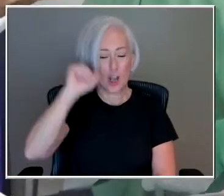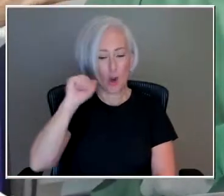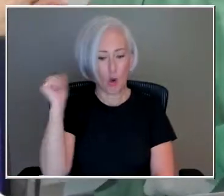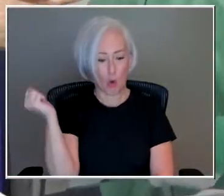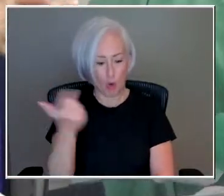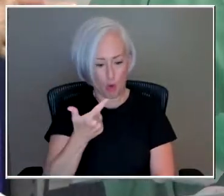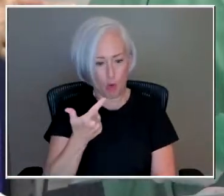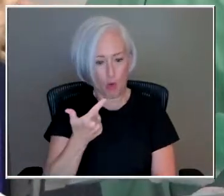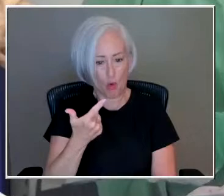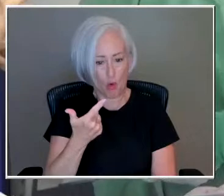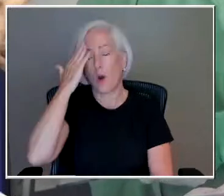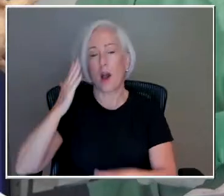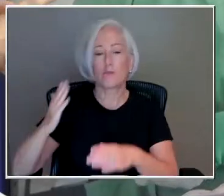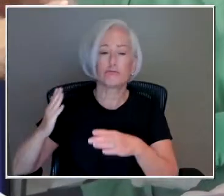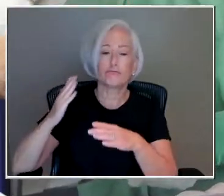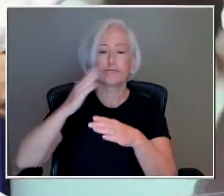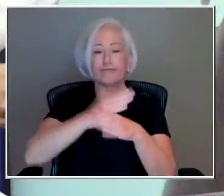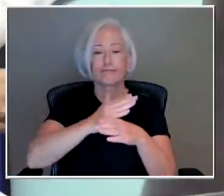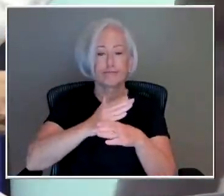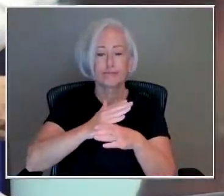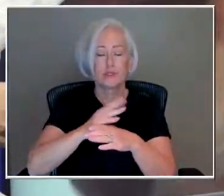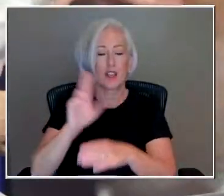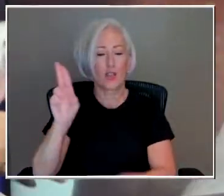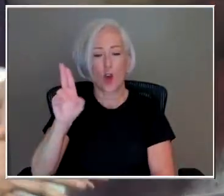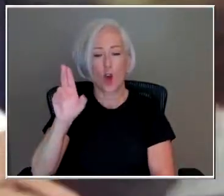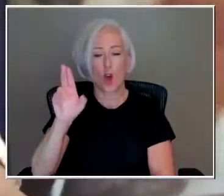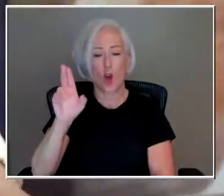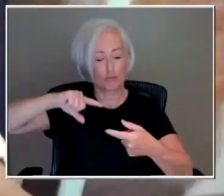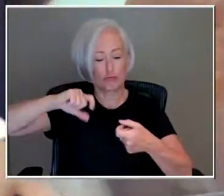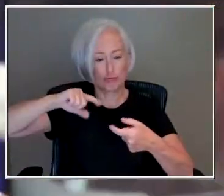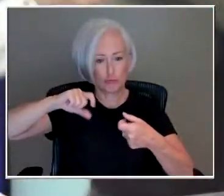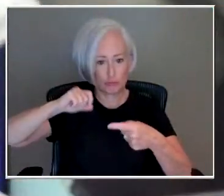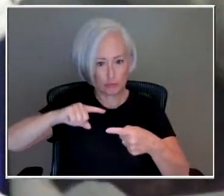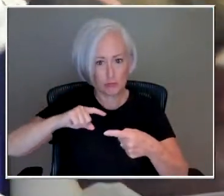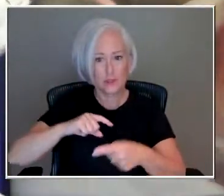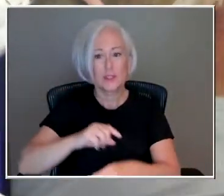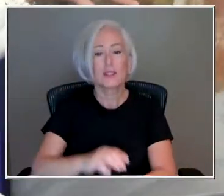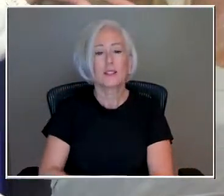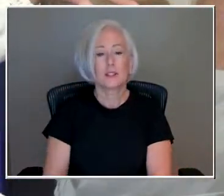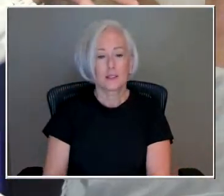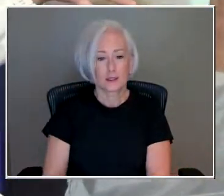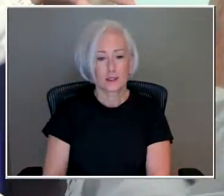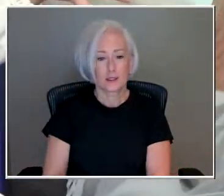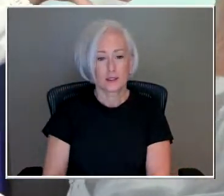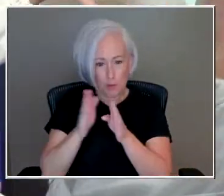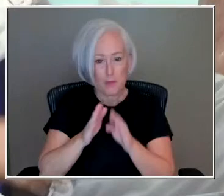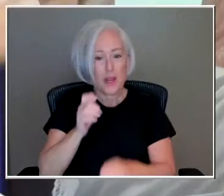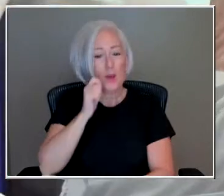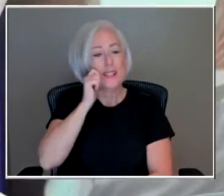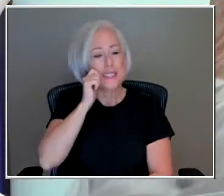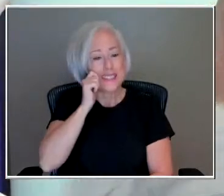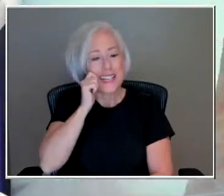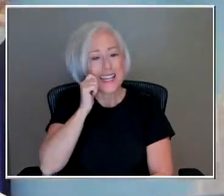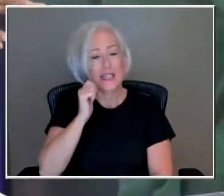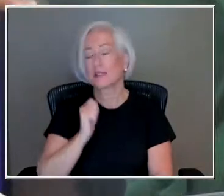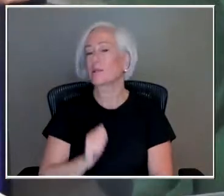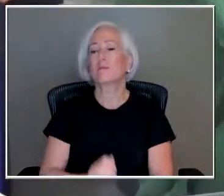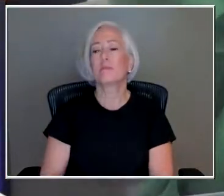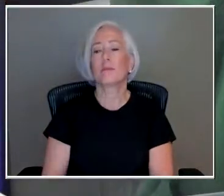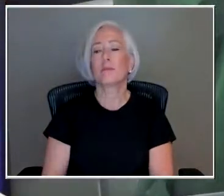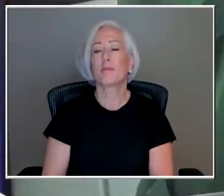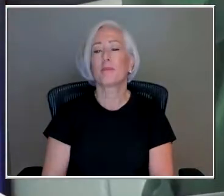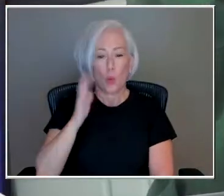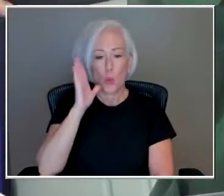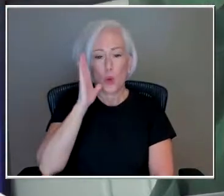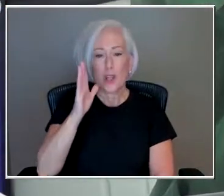interfere with the ultrasound energy. So here we just have these clippers. They're prepping the skin. So we have to place a frame on the patient's head,